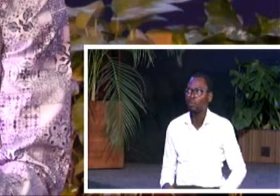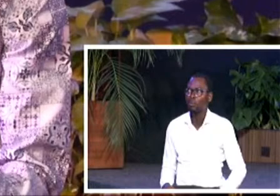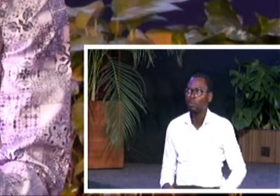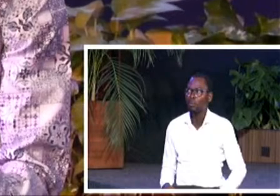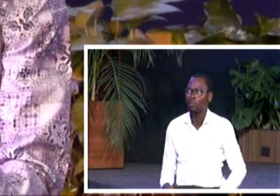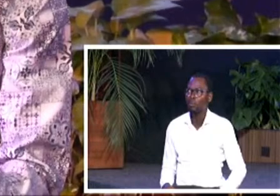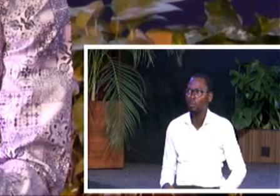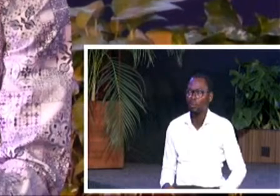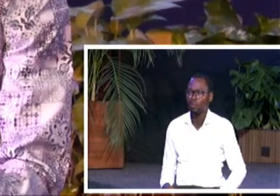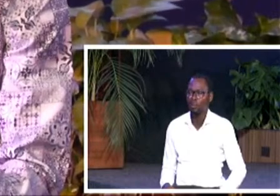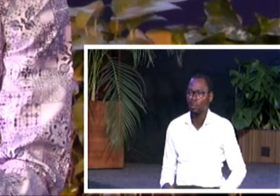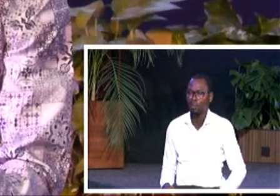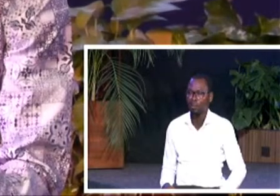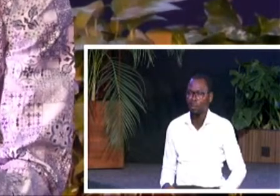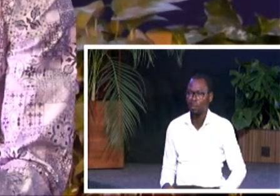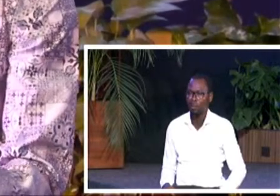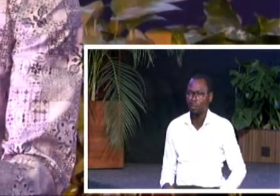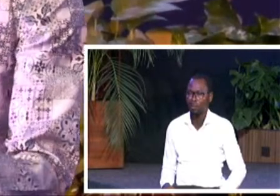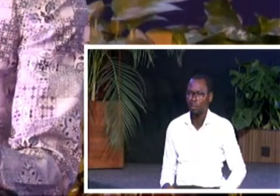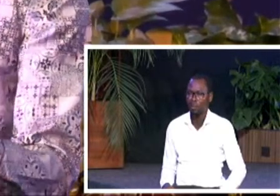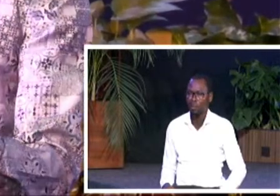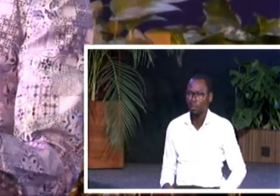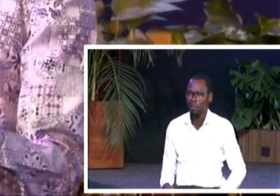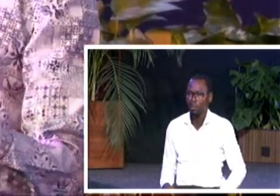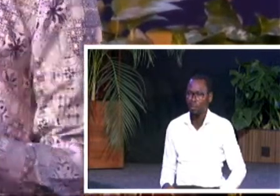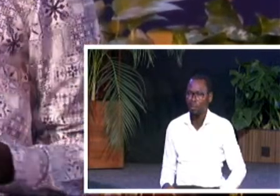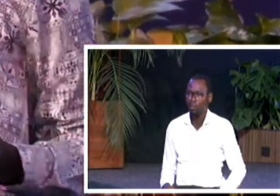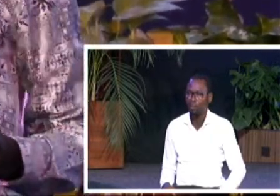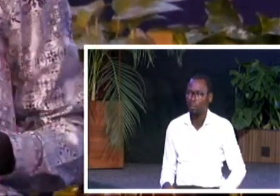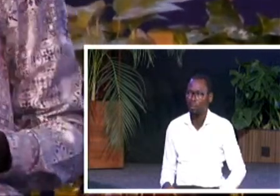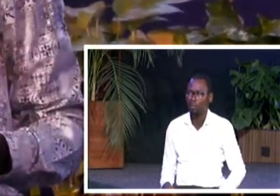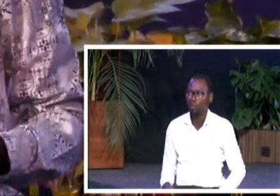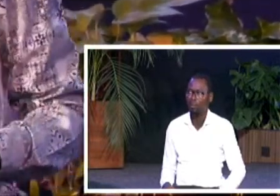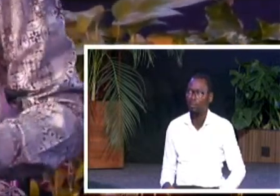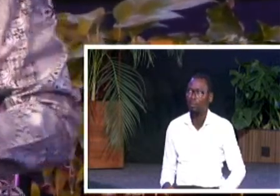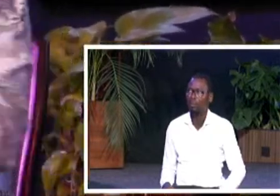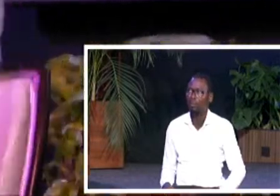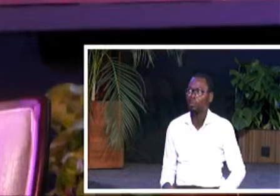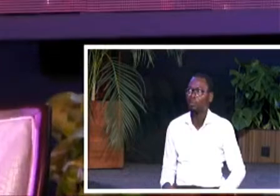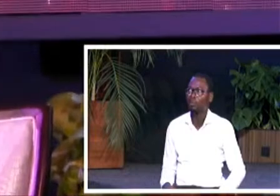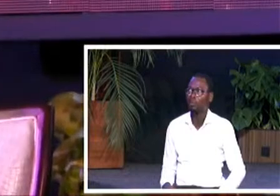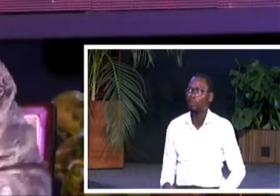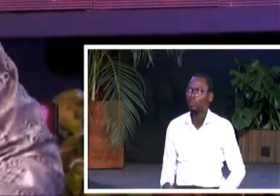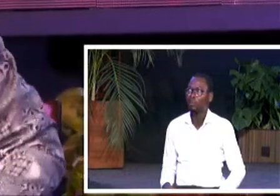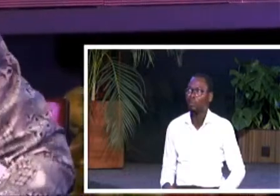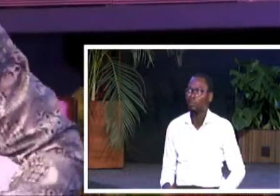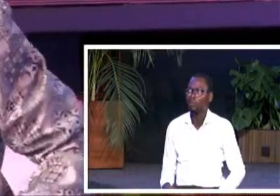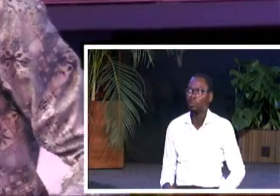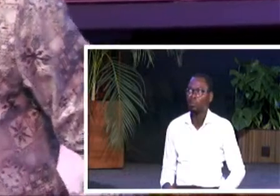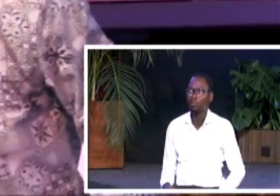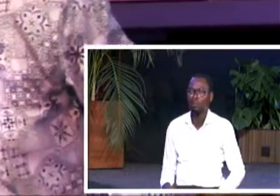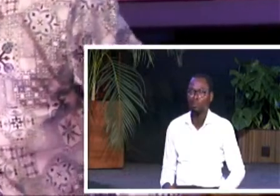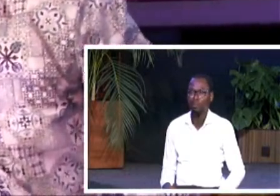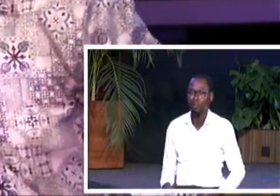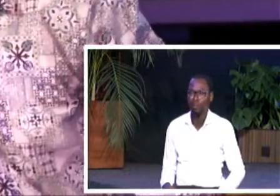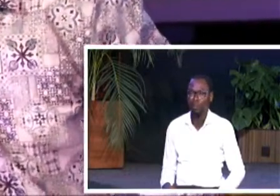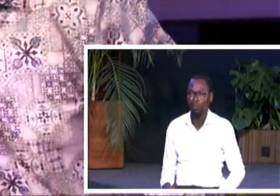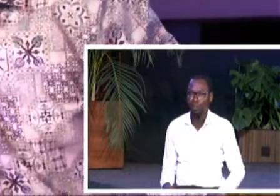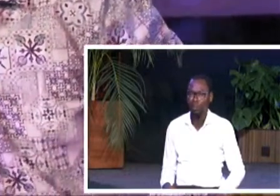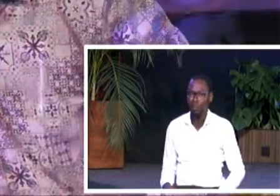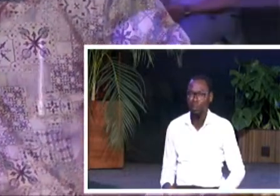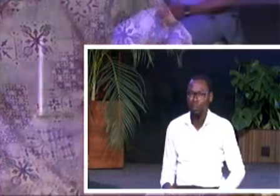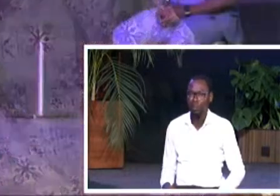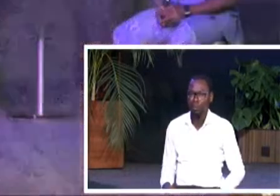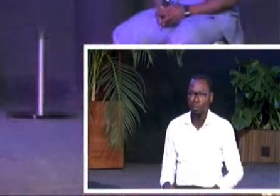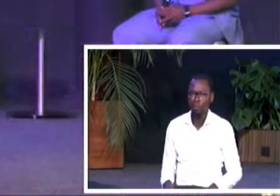Onyema says, God is wonderful. And all those watching us online, thank you for joining us. Let's come to you and hear you.